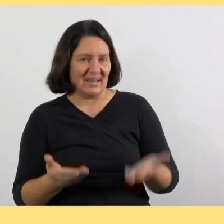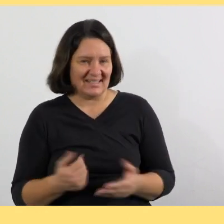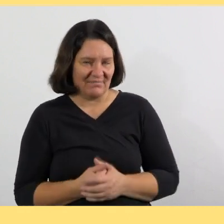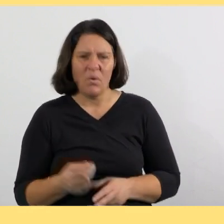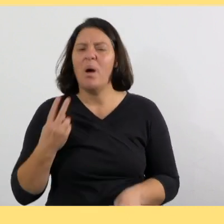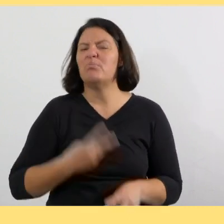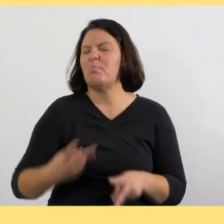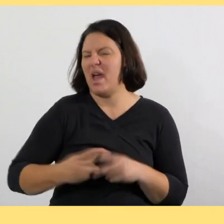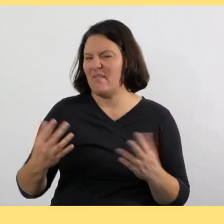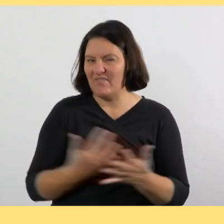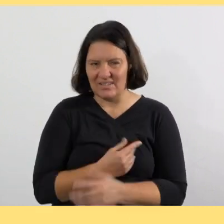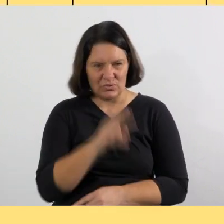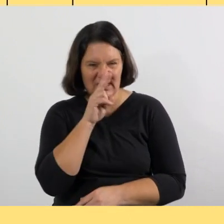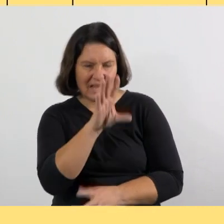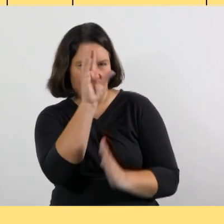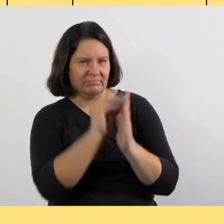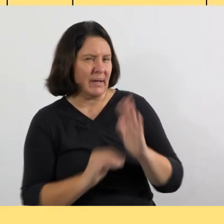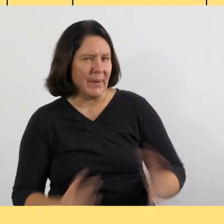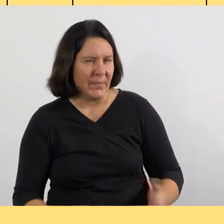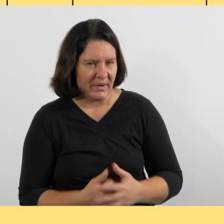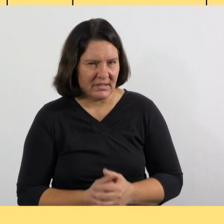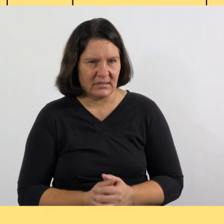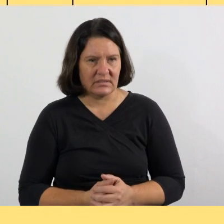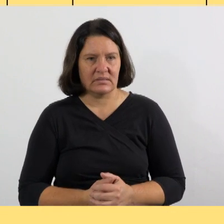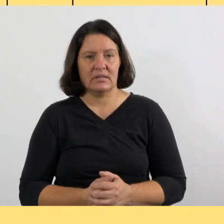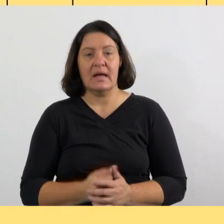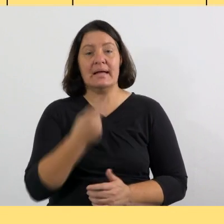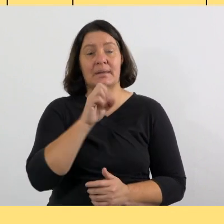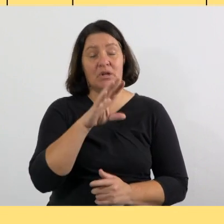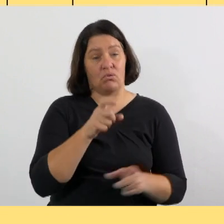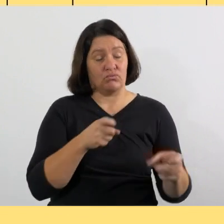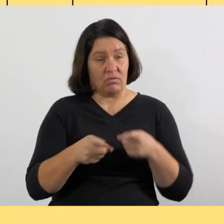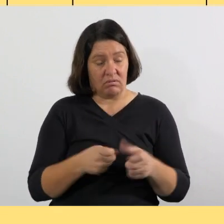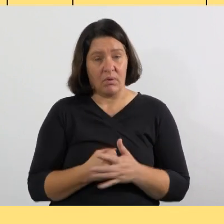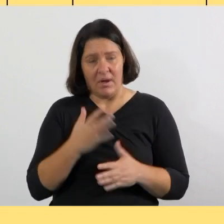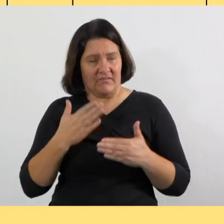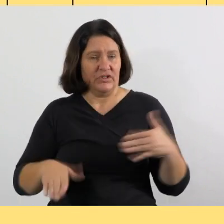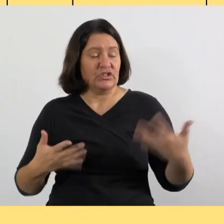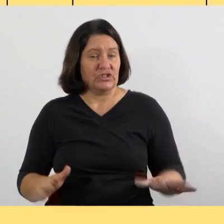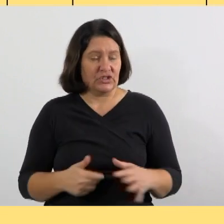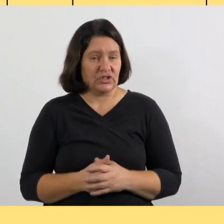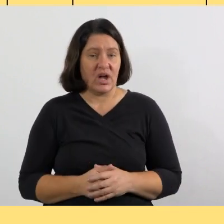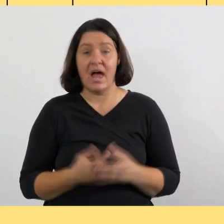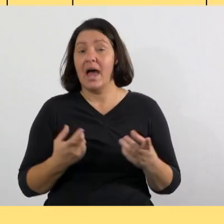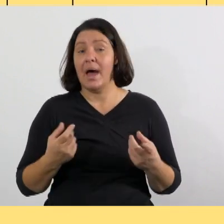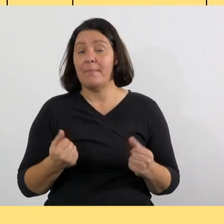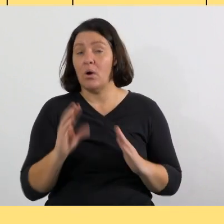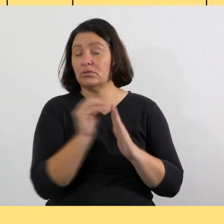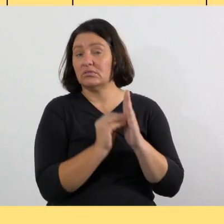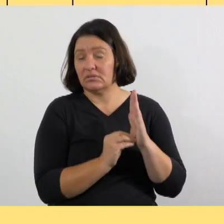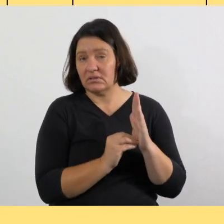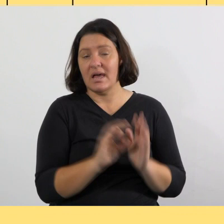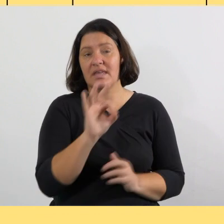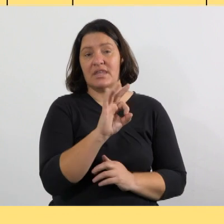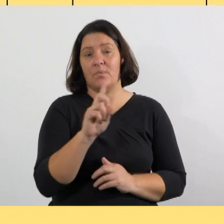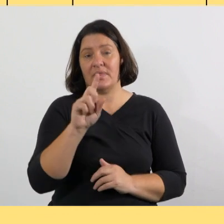Let us quickly prepare one and see how to record it. Here is my debtors control. Remember, we've completed it. And the amount that I'm going